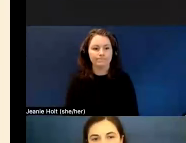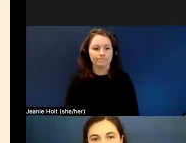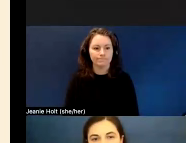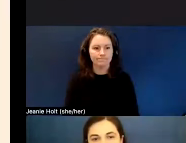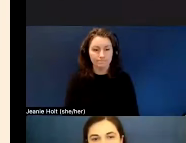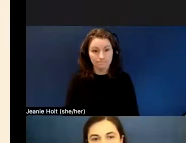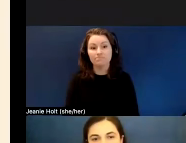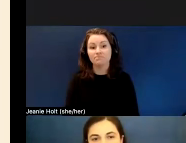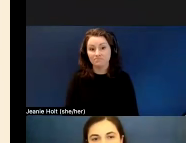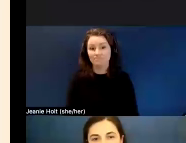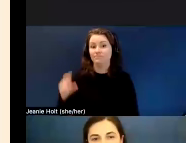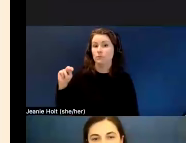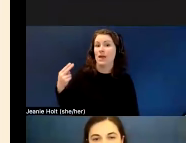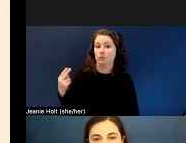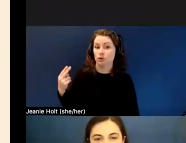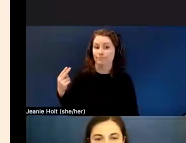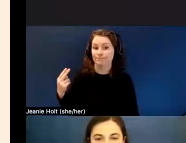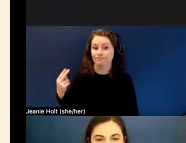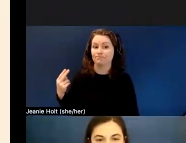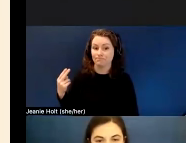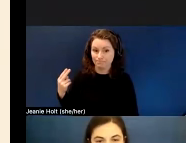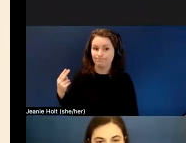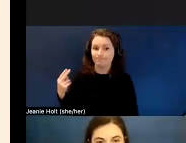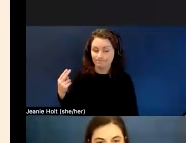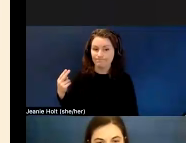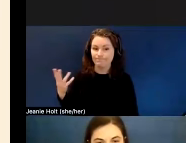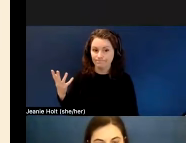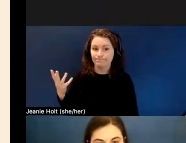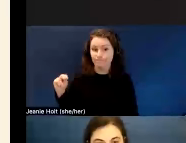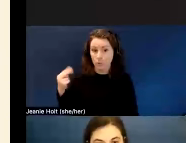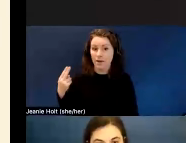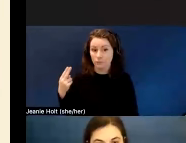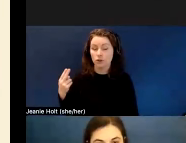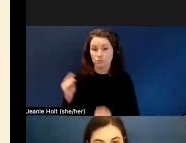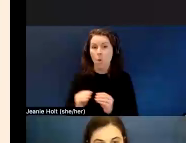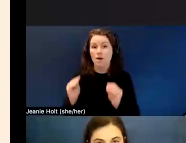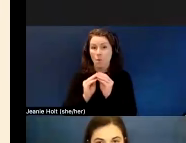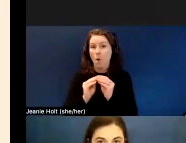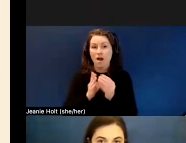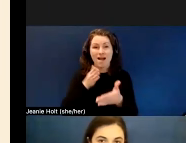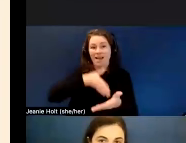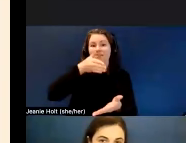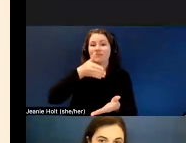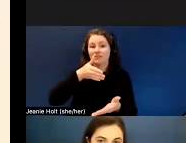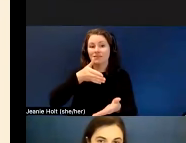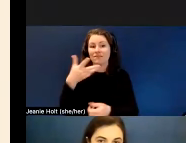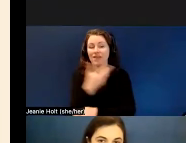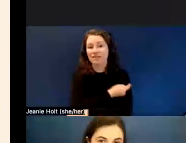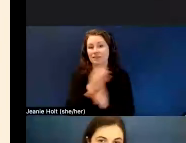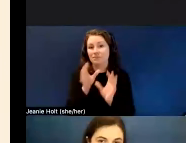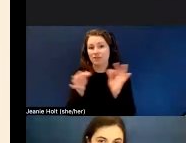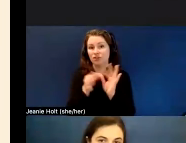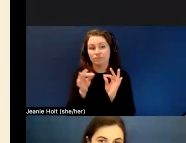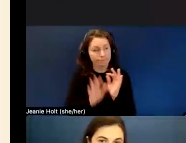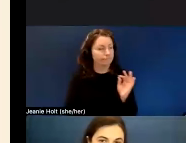So when it comes to New Hampshire, New Hampshire is increasingly hostile. We see that in states across the